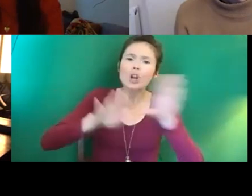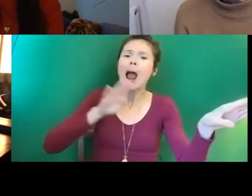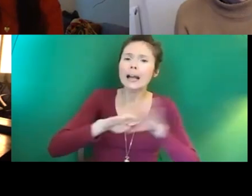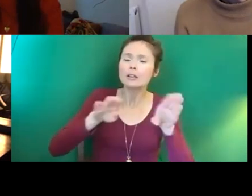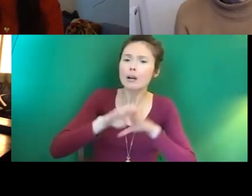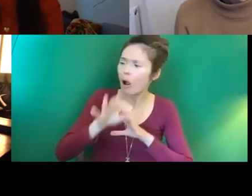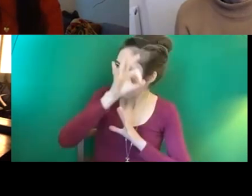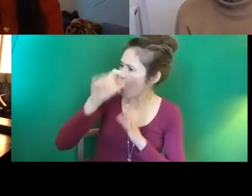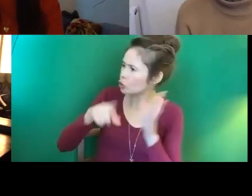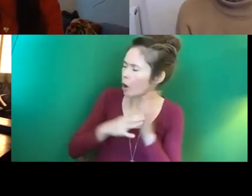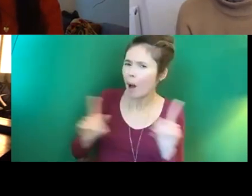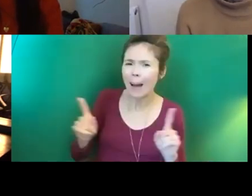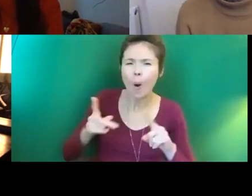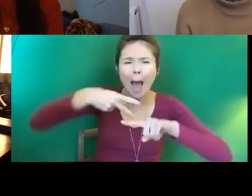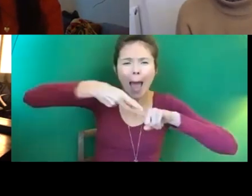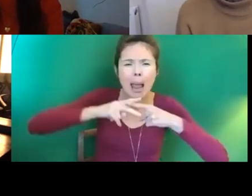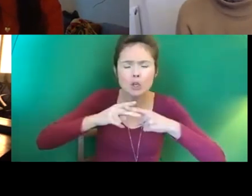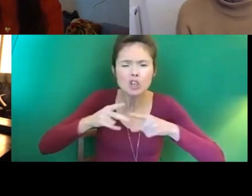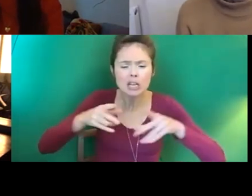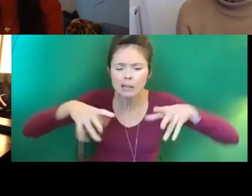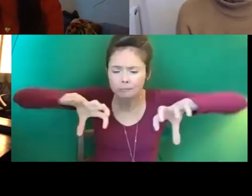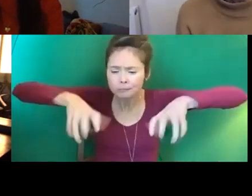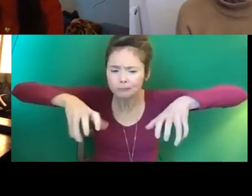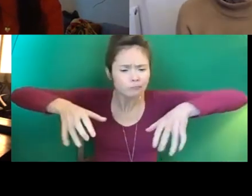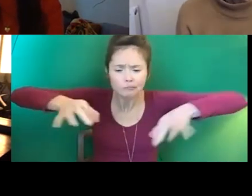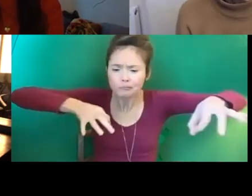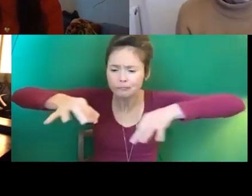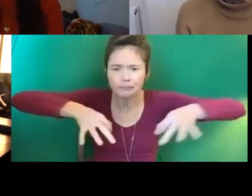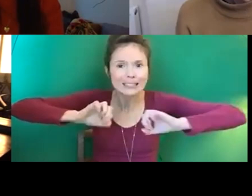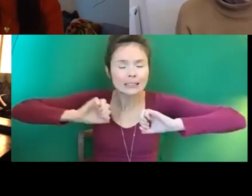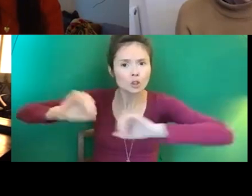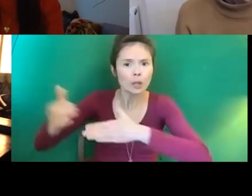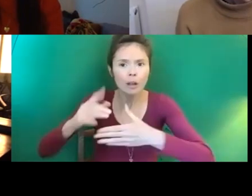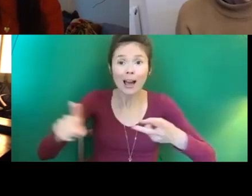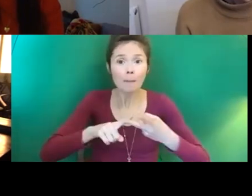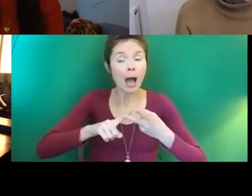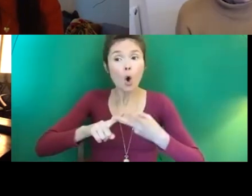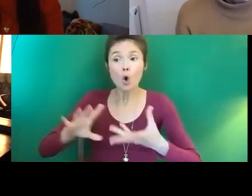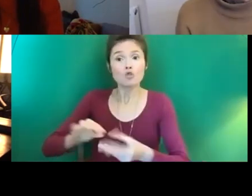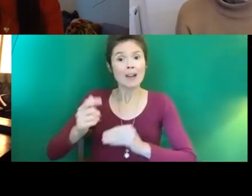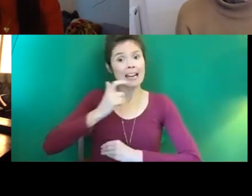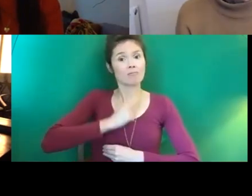engineering services, around the creative role in the process with the album, John.